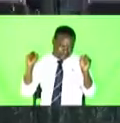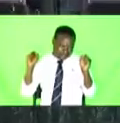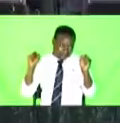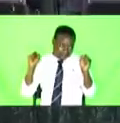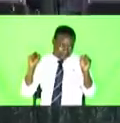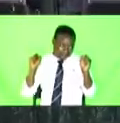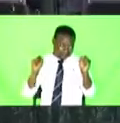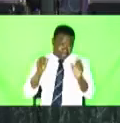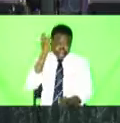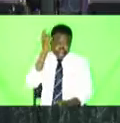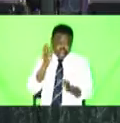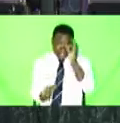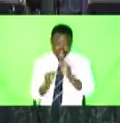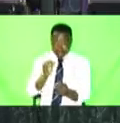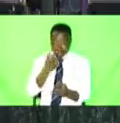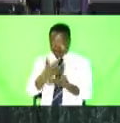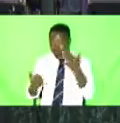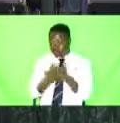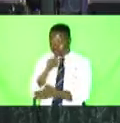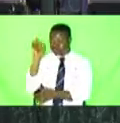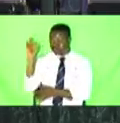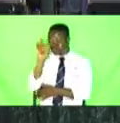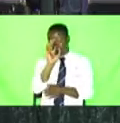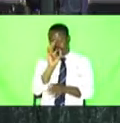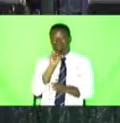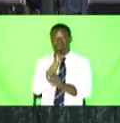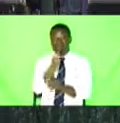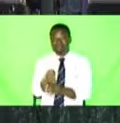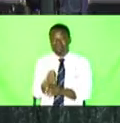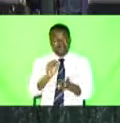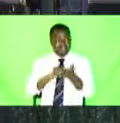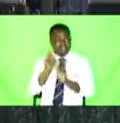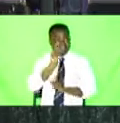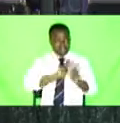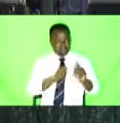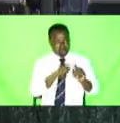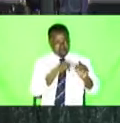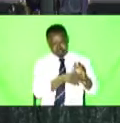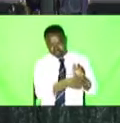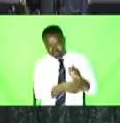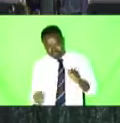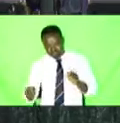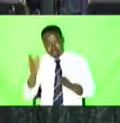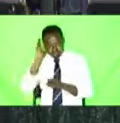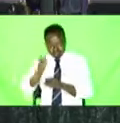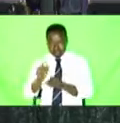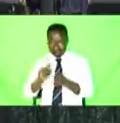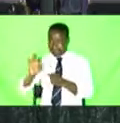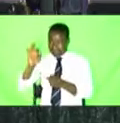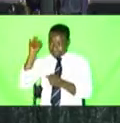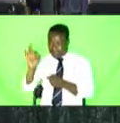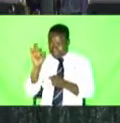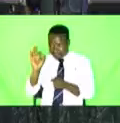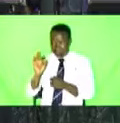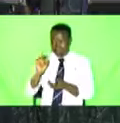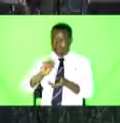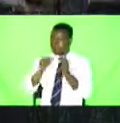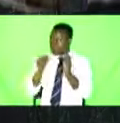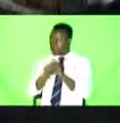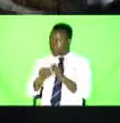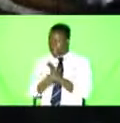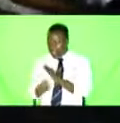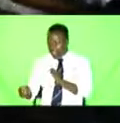If we don't preach this gospel of the kingdom, people will go to hell. And if we preach it, we will depopulate